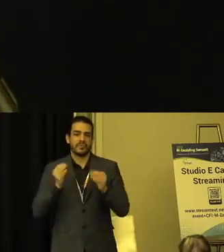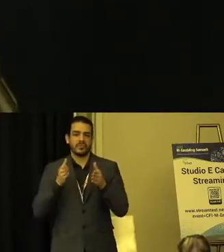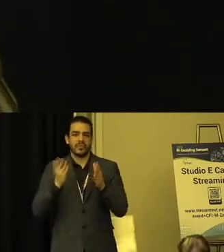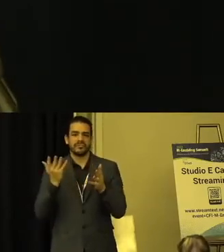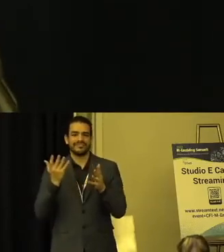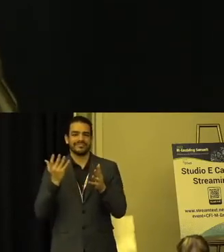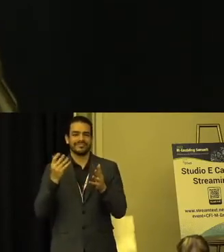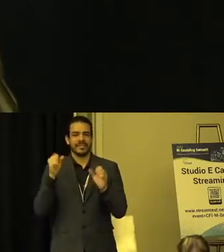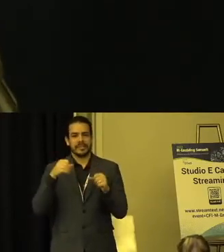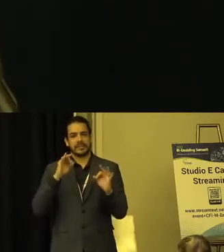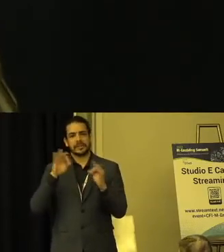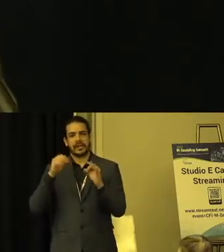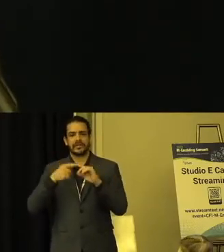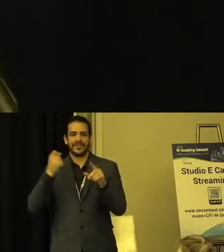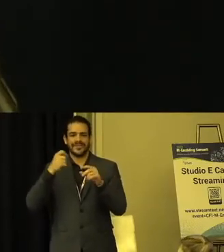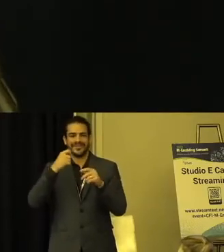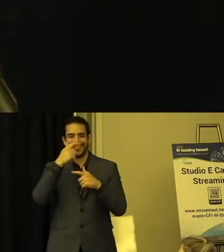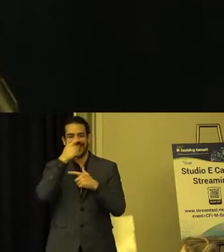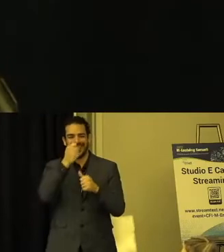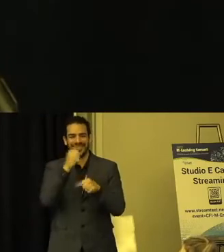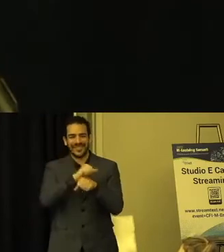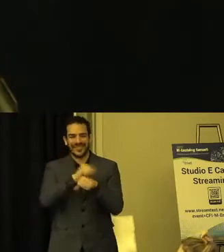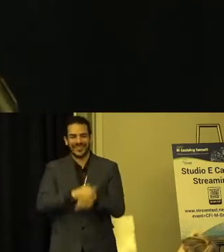the interesting work, though.